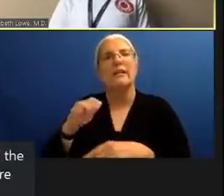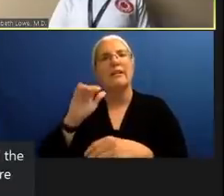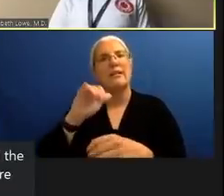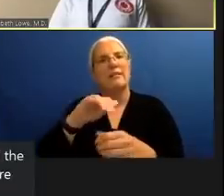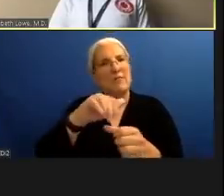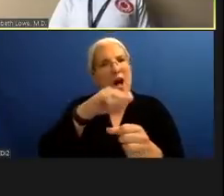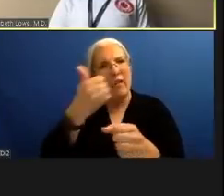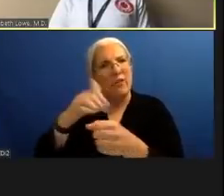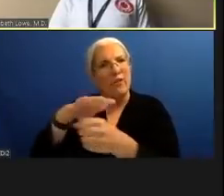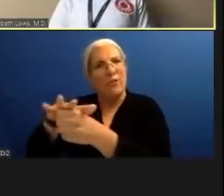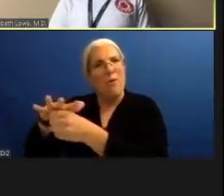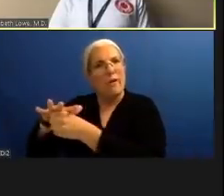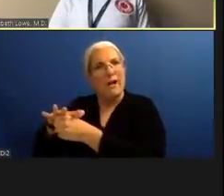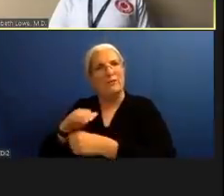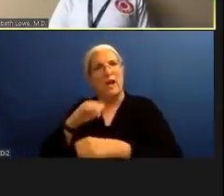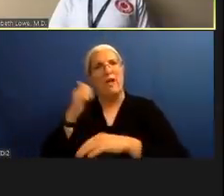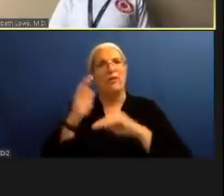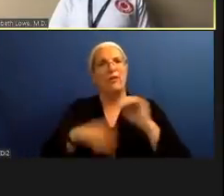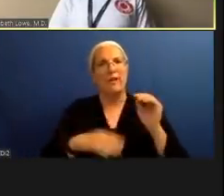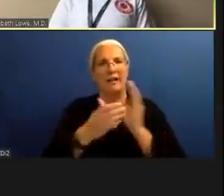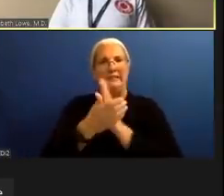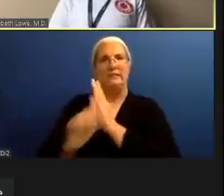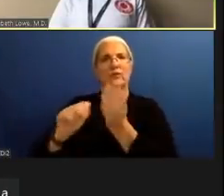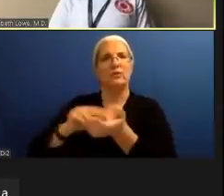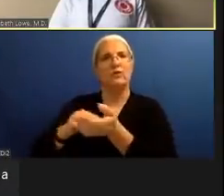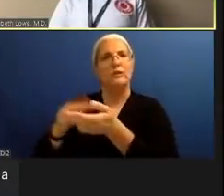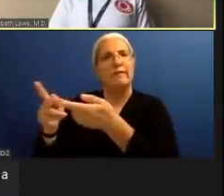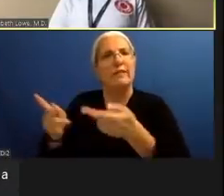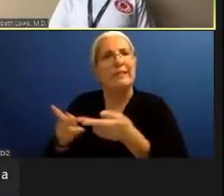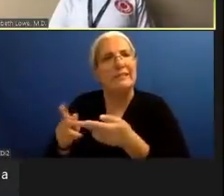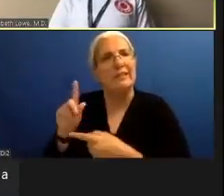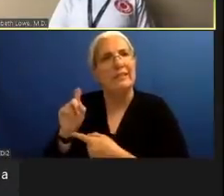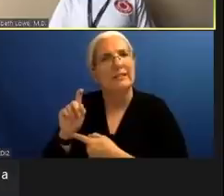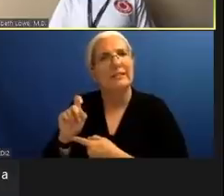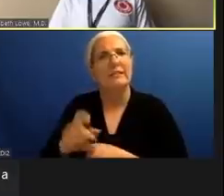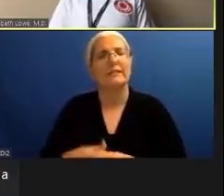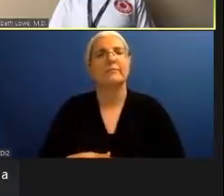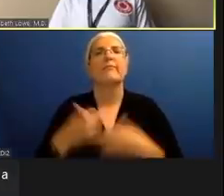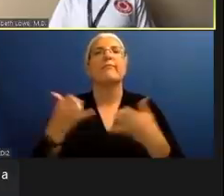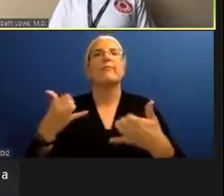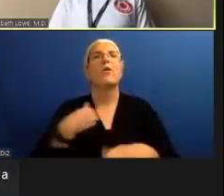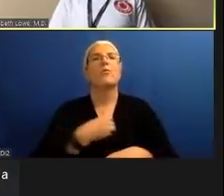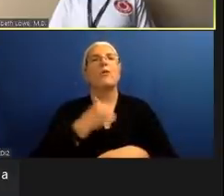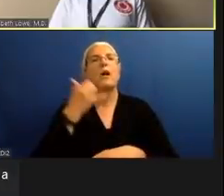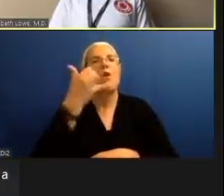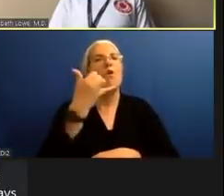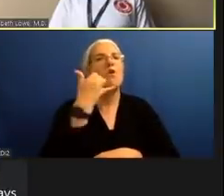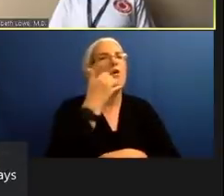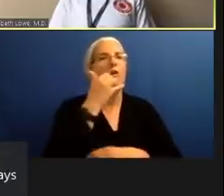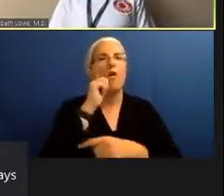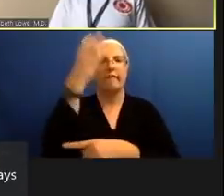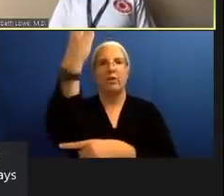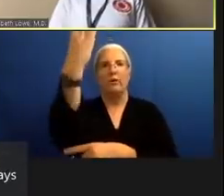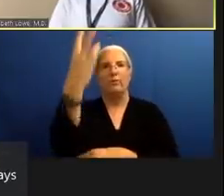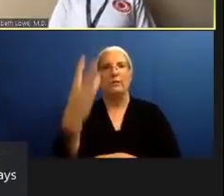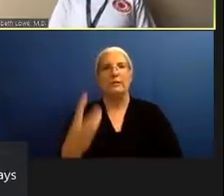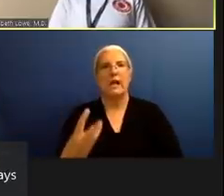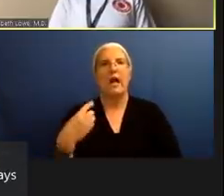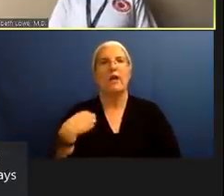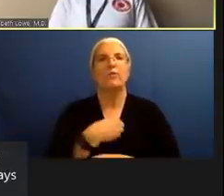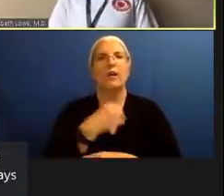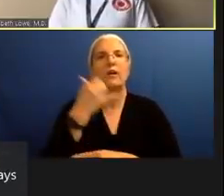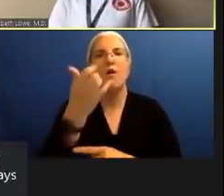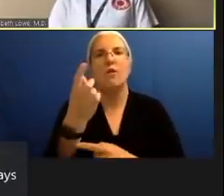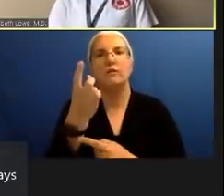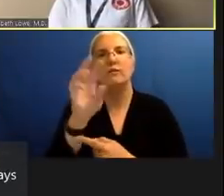Yes, so now we have a huddle phone call with Dr. Willis on Wednesdays where we go through epidemiology charts and decide where we